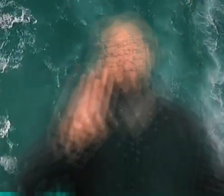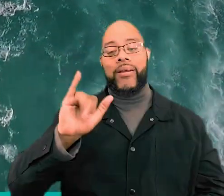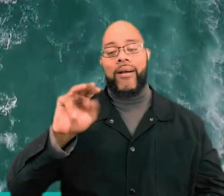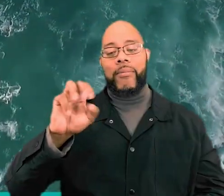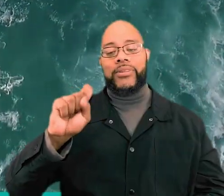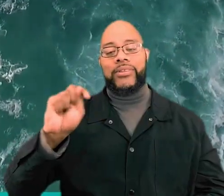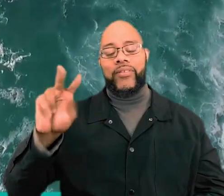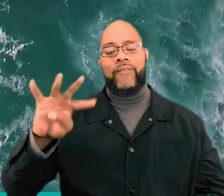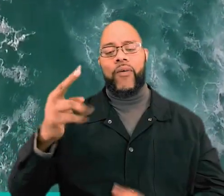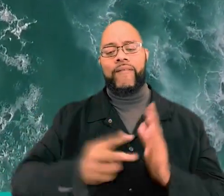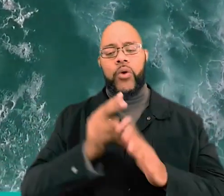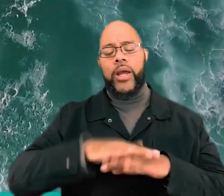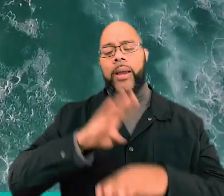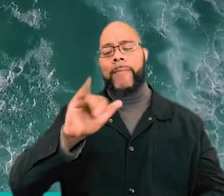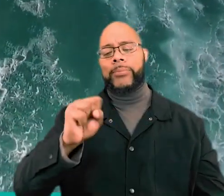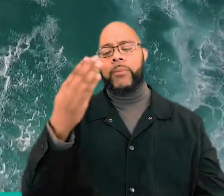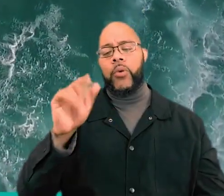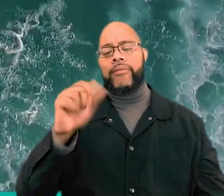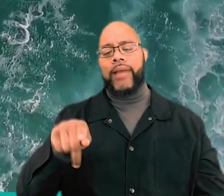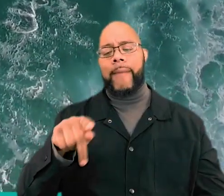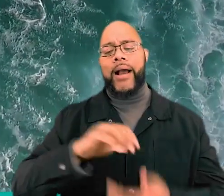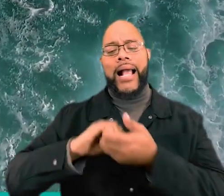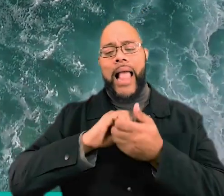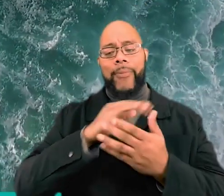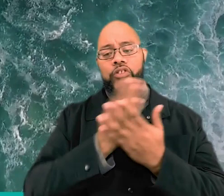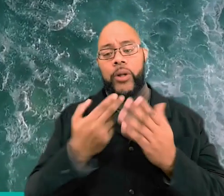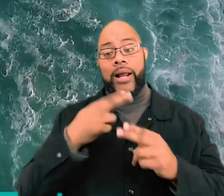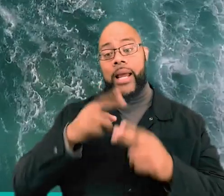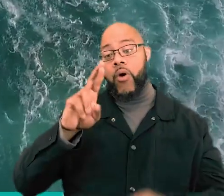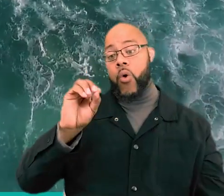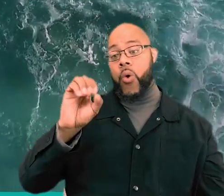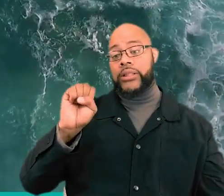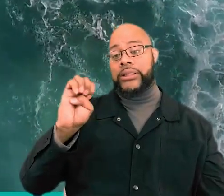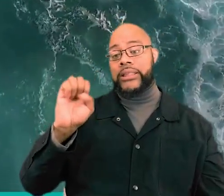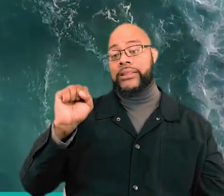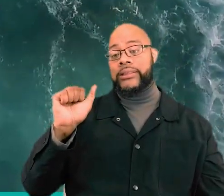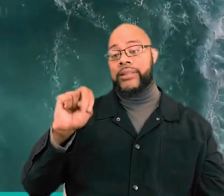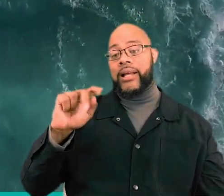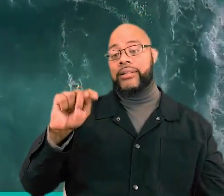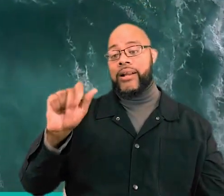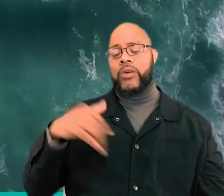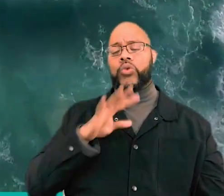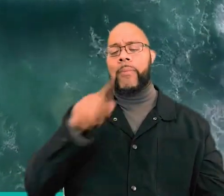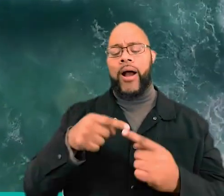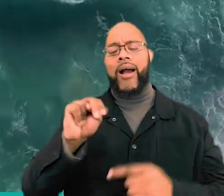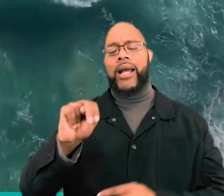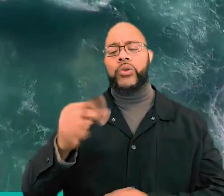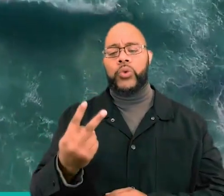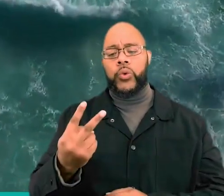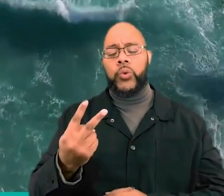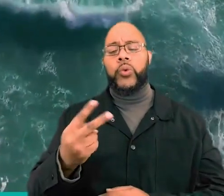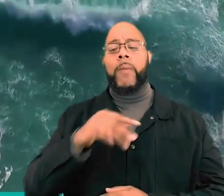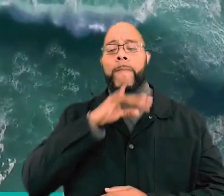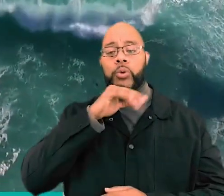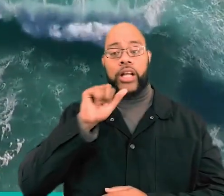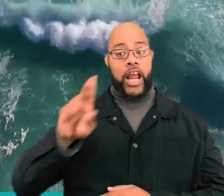BIMS TV and the fourth video in the BIMS Blue Gap Collaborative Series. My name is Rose Santana, and today let's talk about the sources of nitrogen compounds as